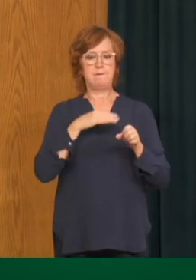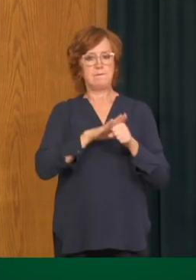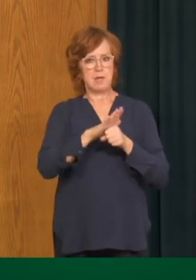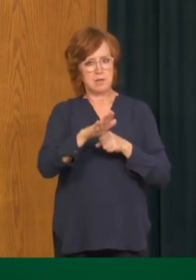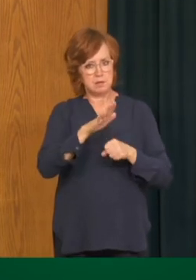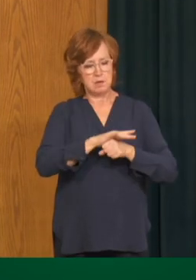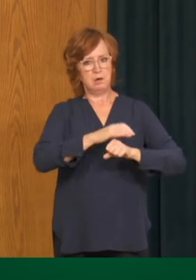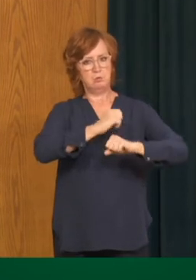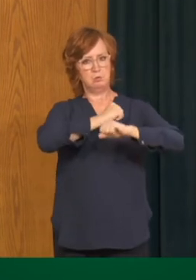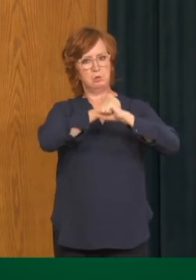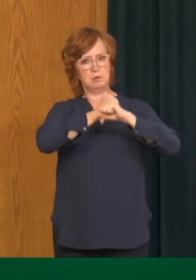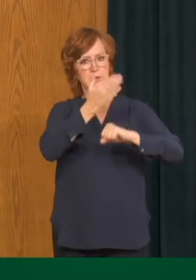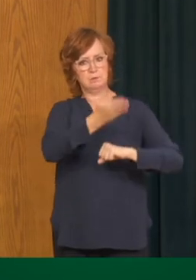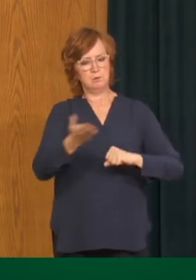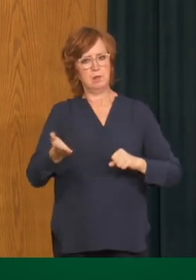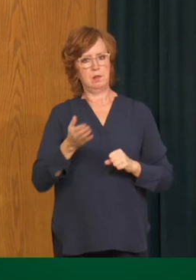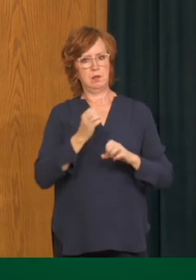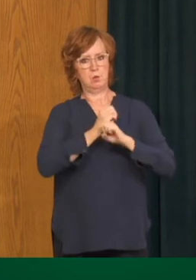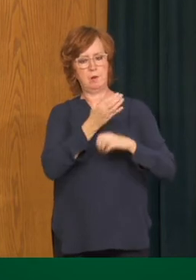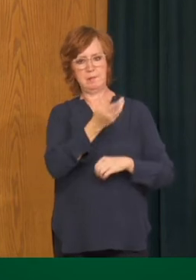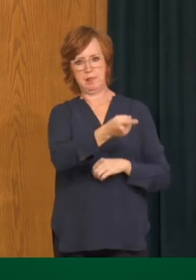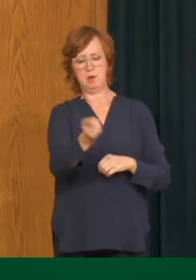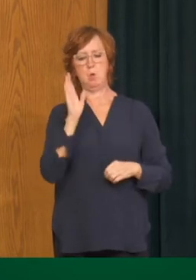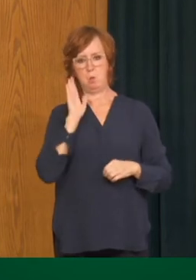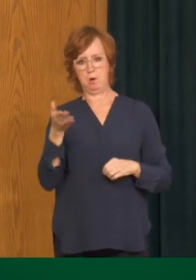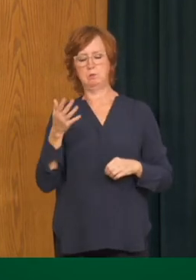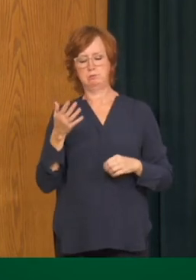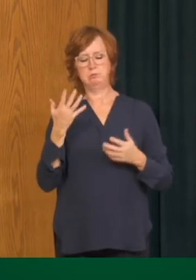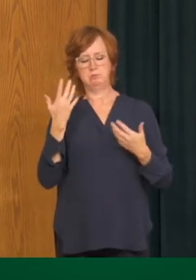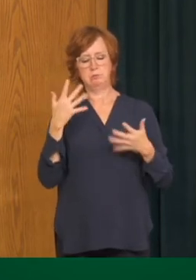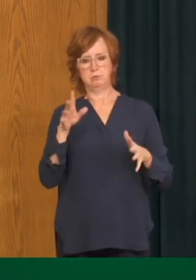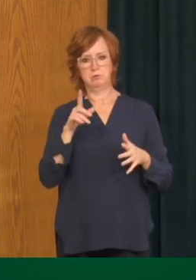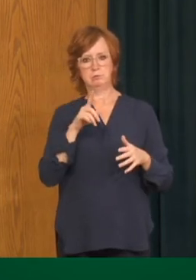the uniqueness of each school. They will have the layers of protection to